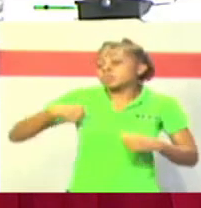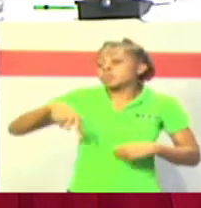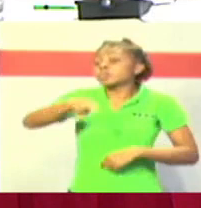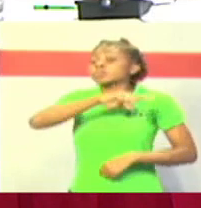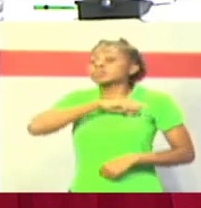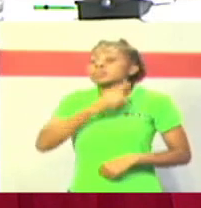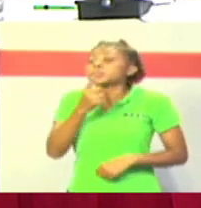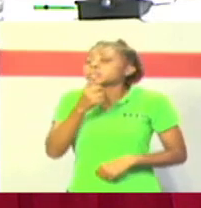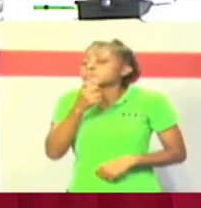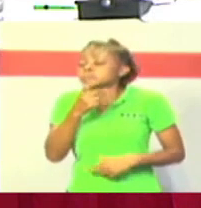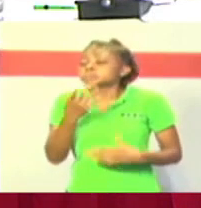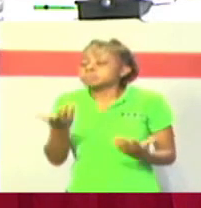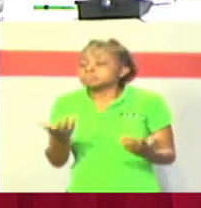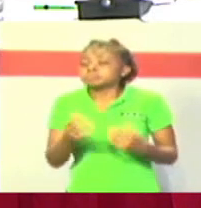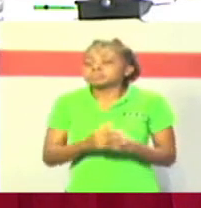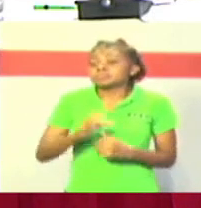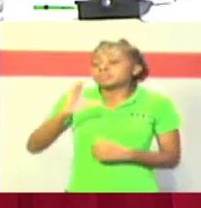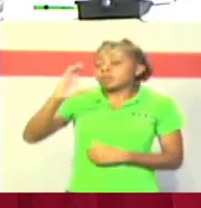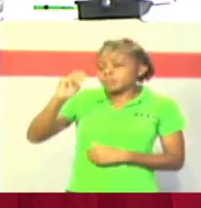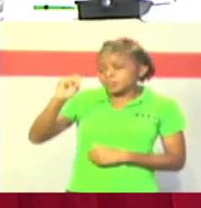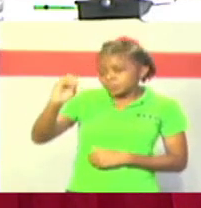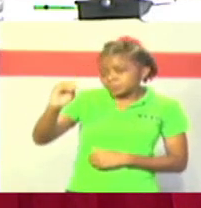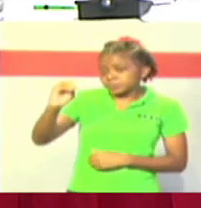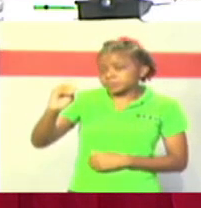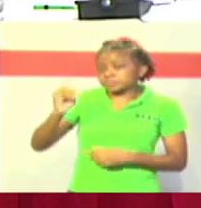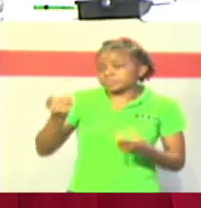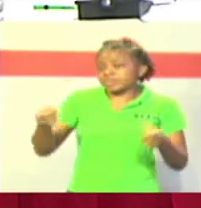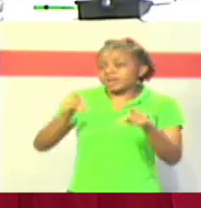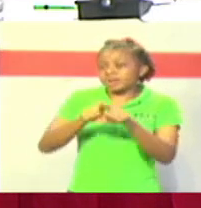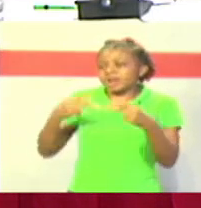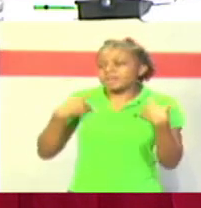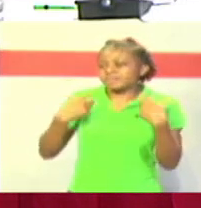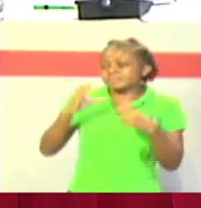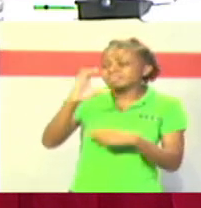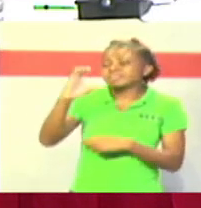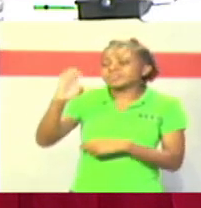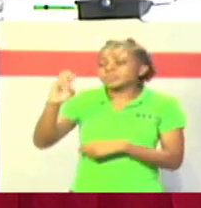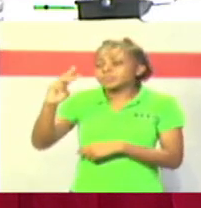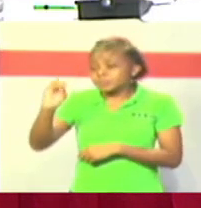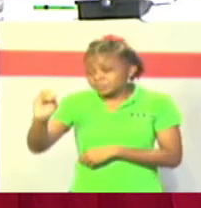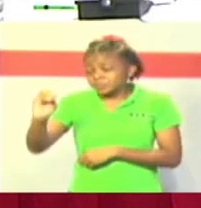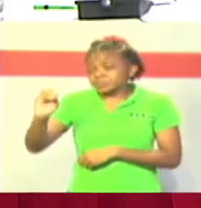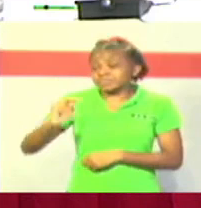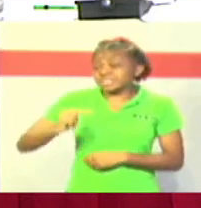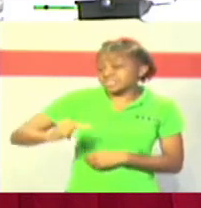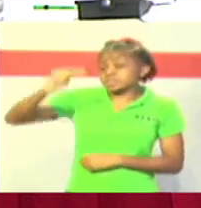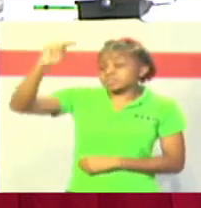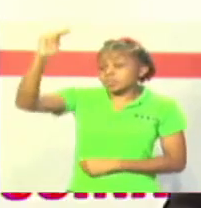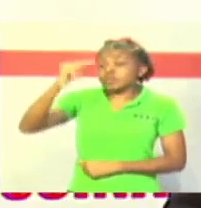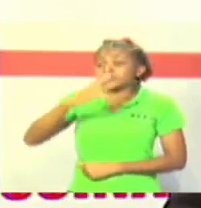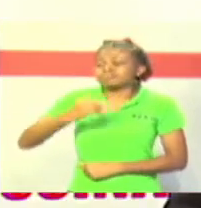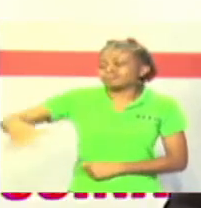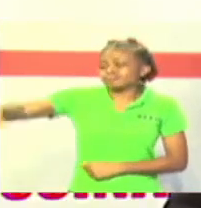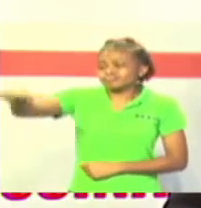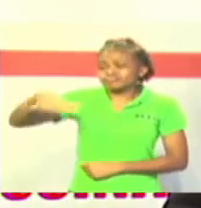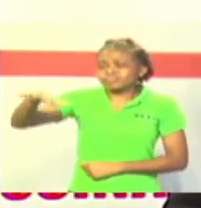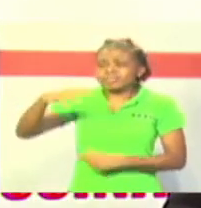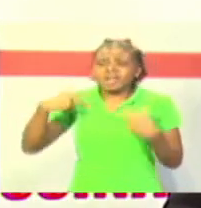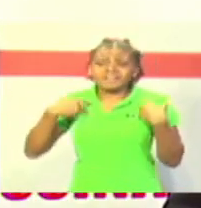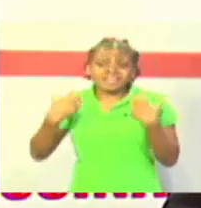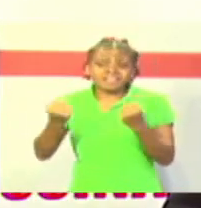Health, Mr. Davlin Thomas, the CEO of the North Central Regional Health Authority, and Mr. Roshan Siram